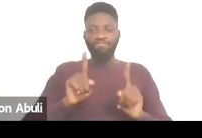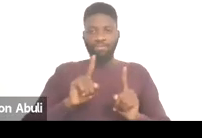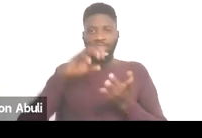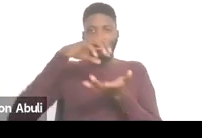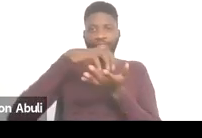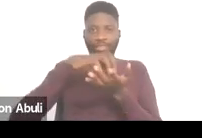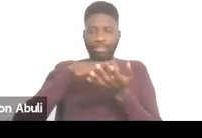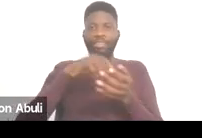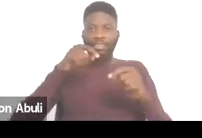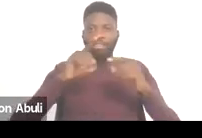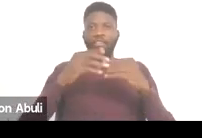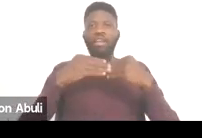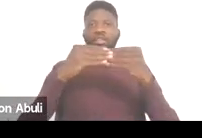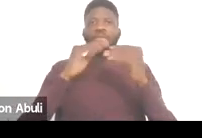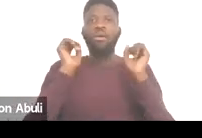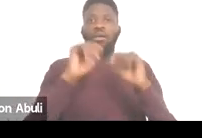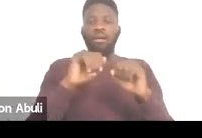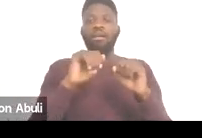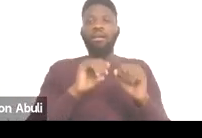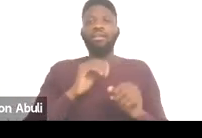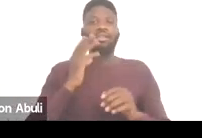comfortability. That's my view. Yeah.